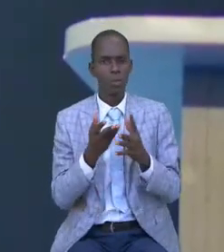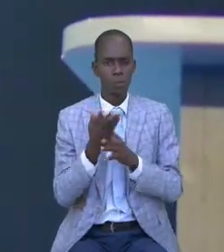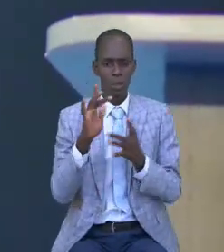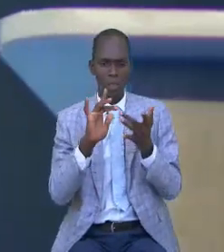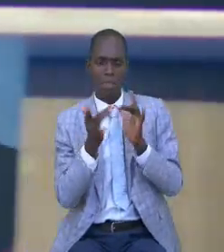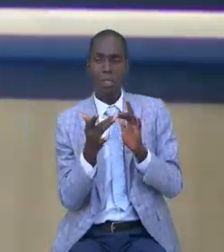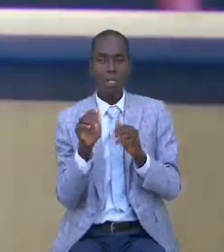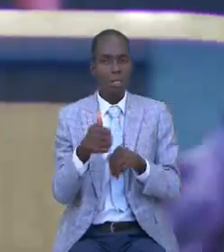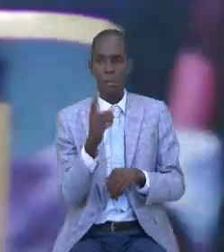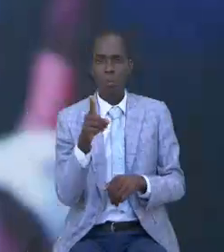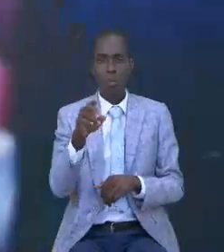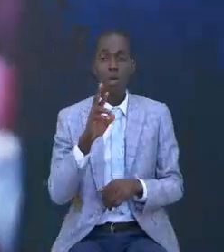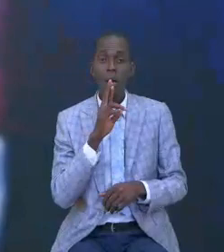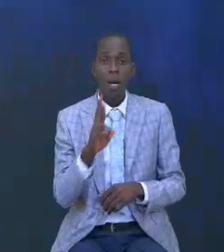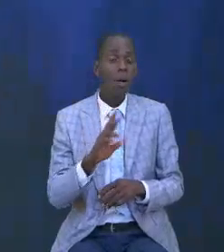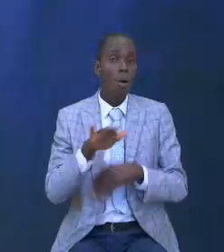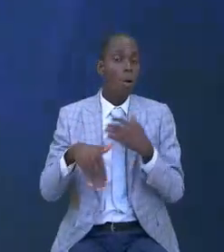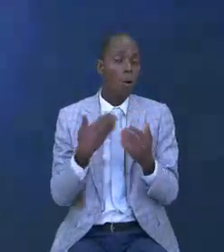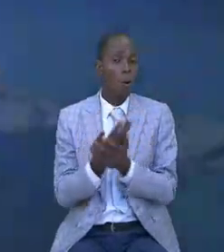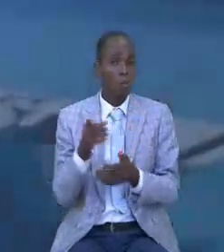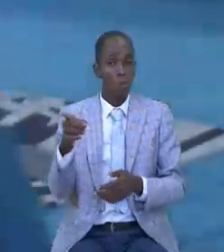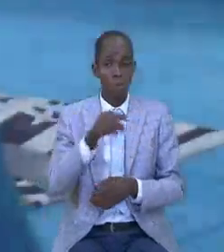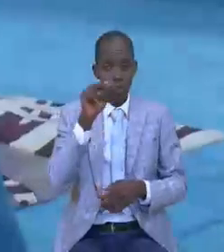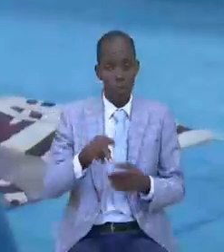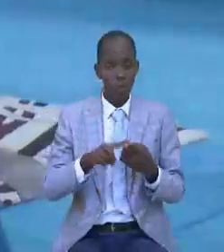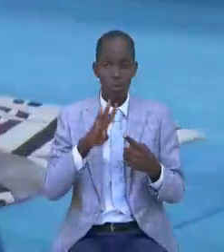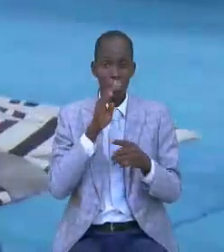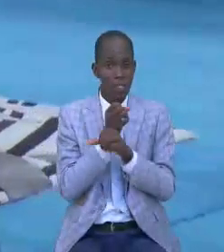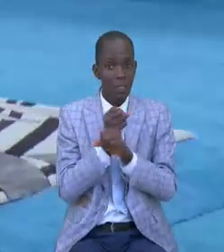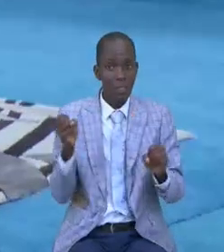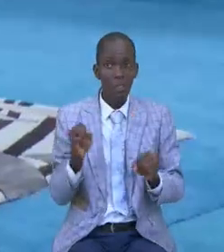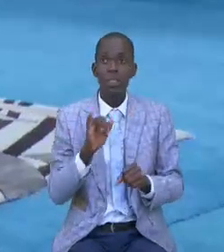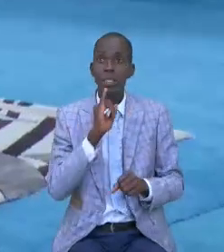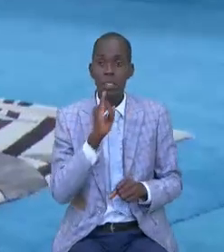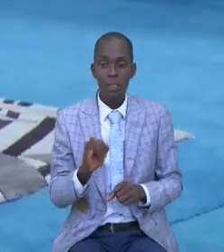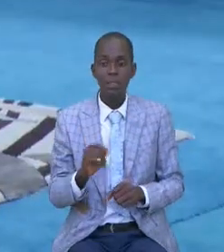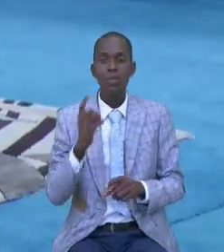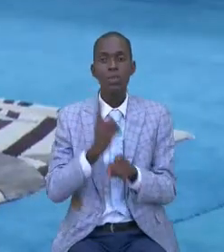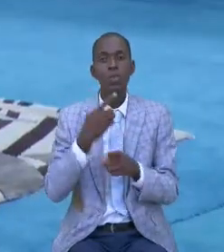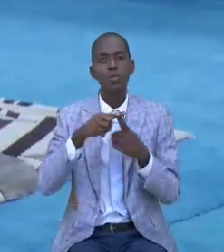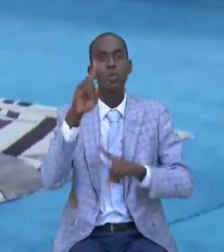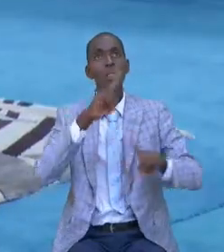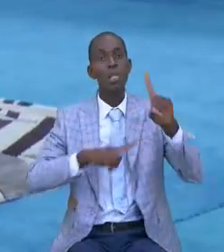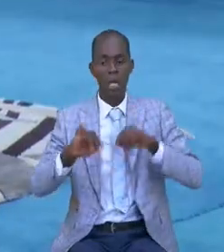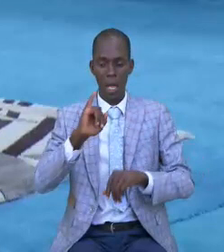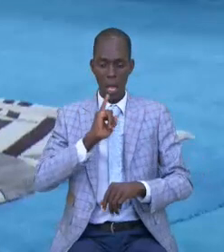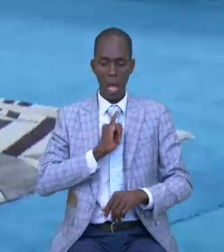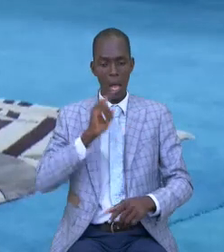anywhere you are, all it takes is to say, I believe it will be